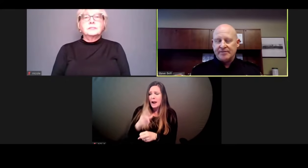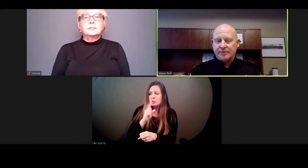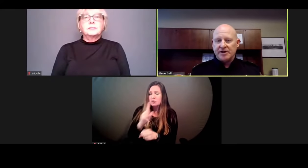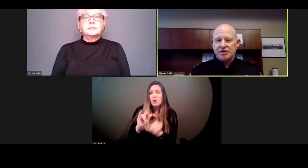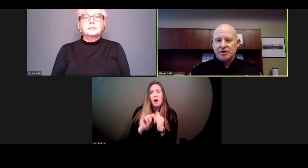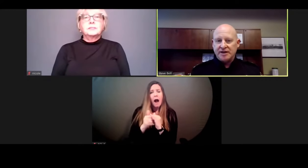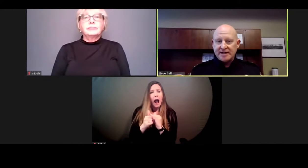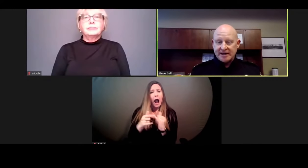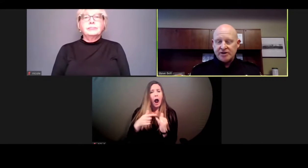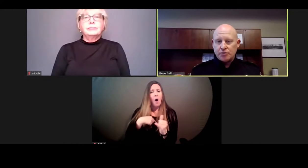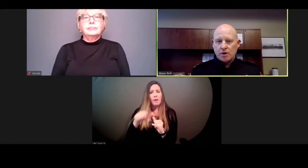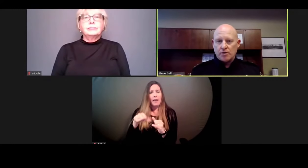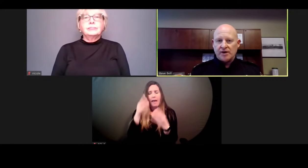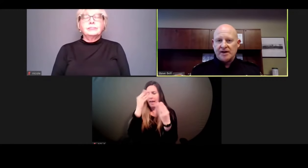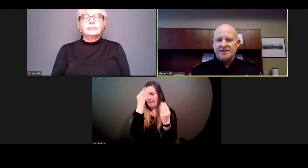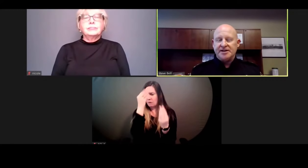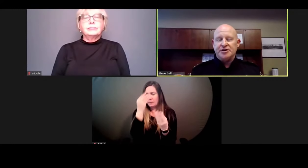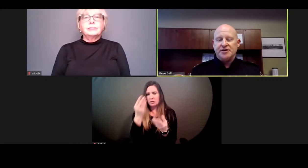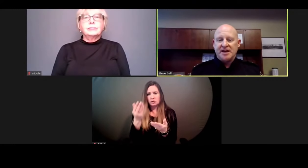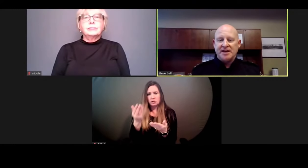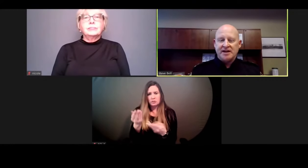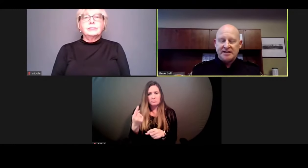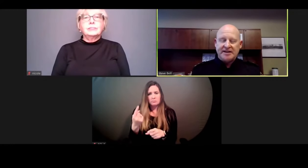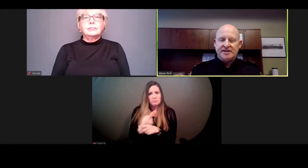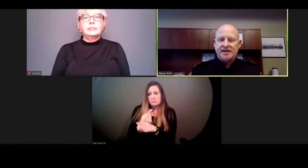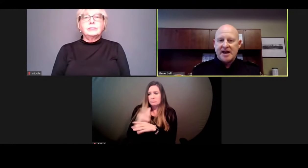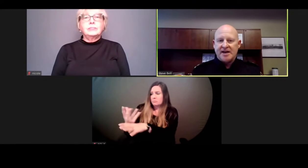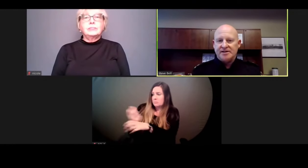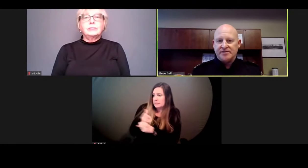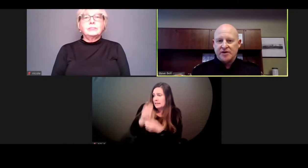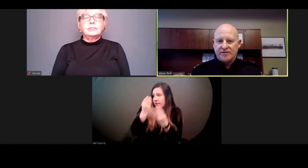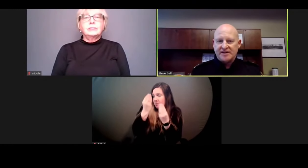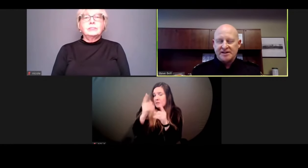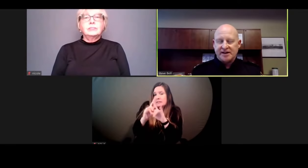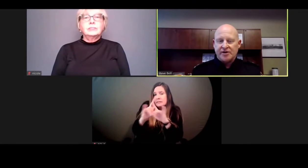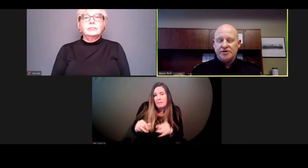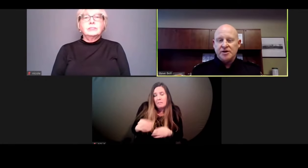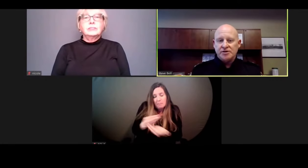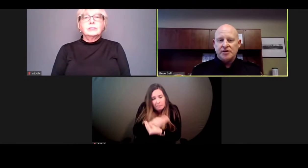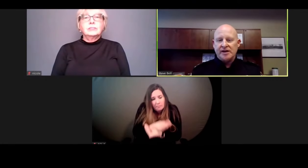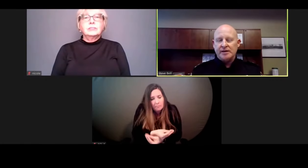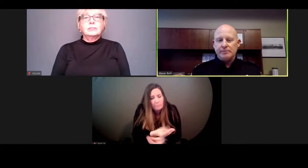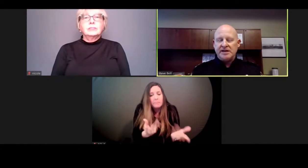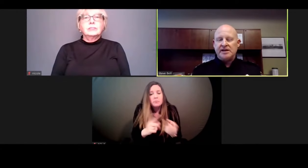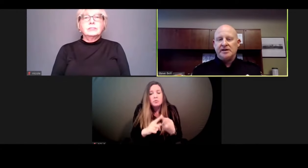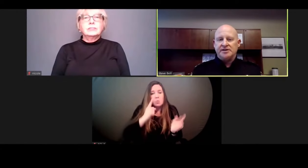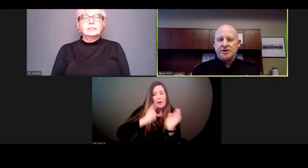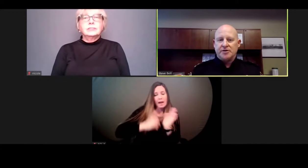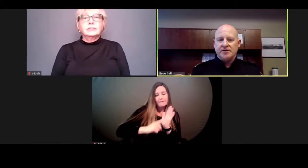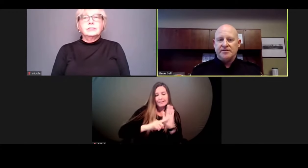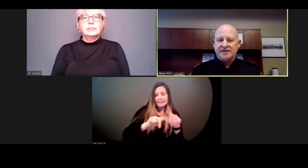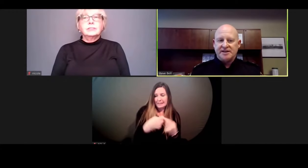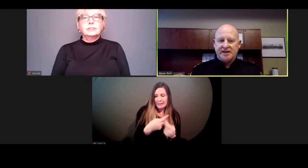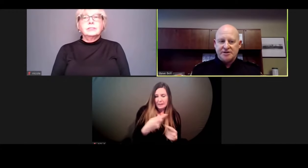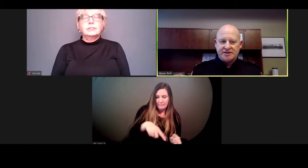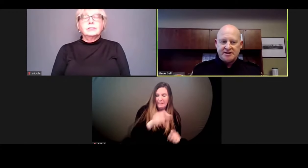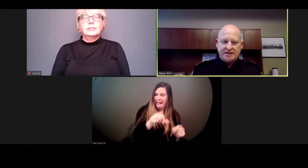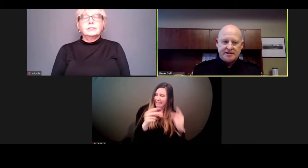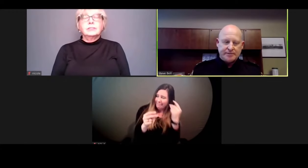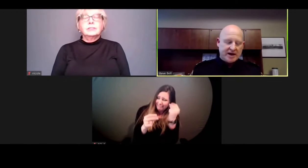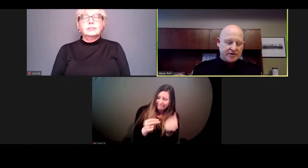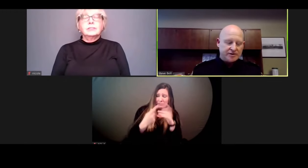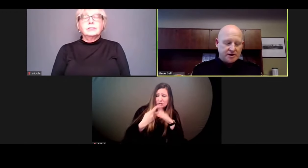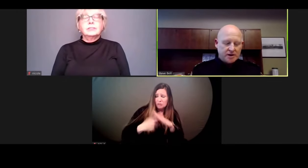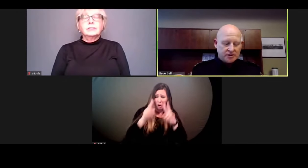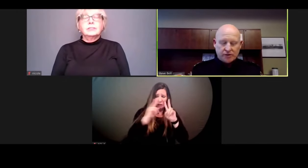get information into our organization and then into the hands of our investigators so they can immediately start the investigations into